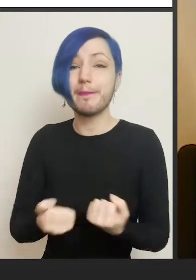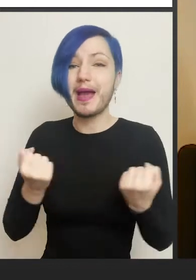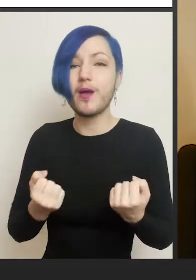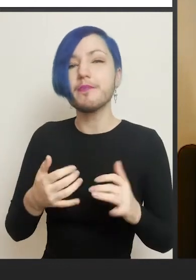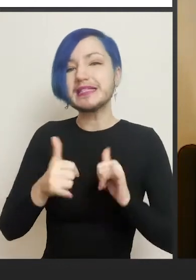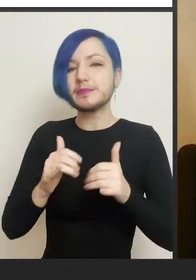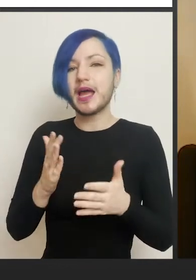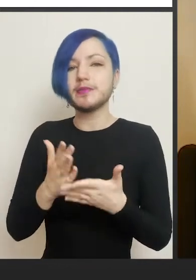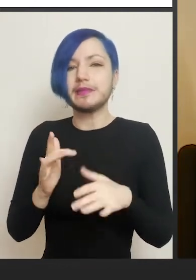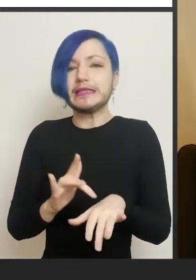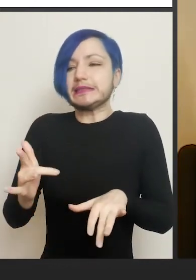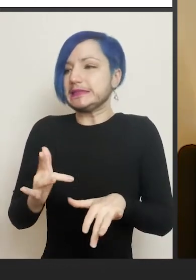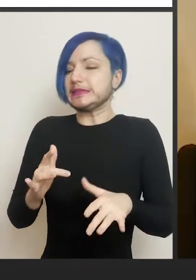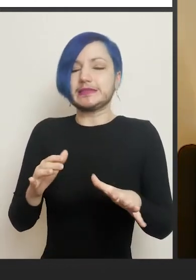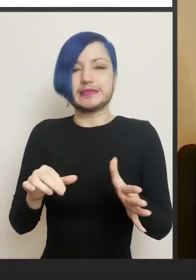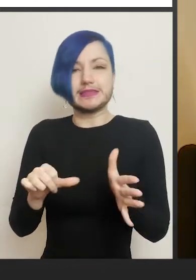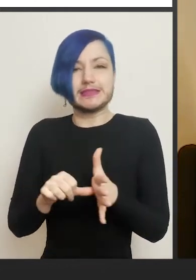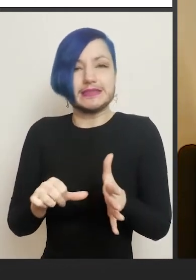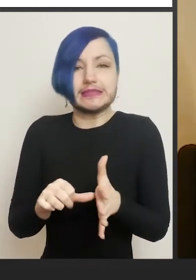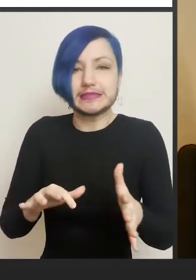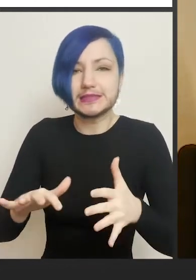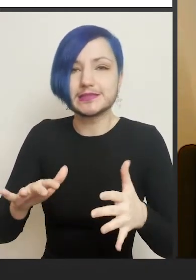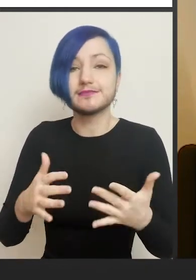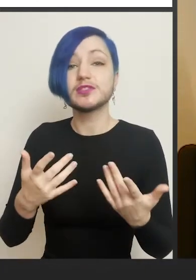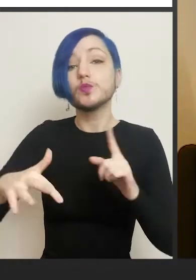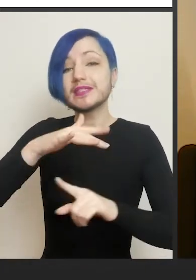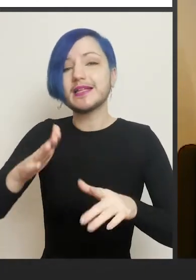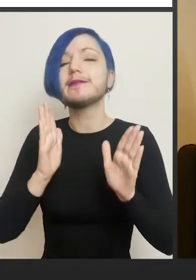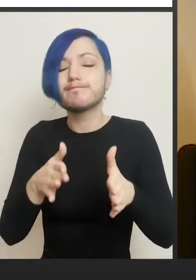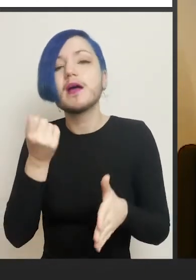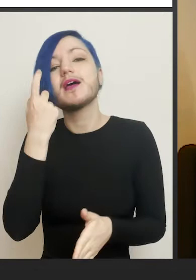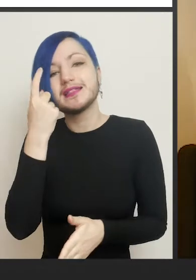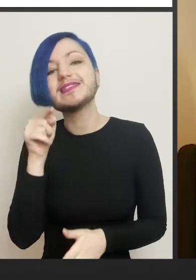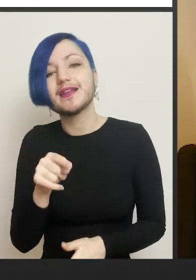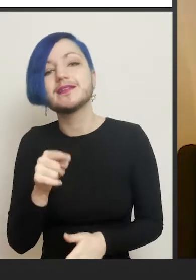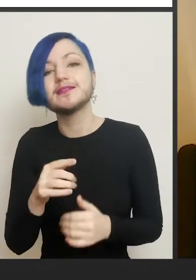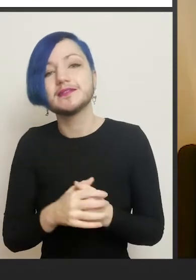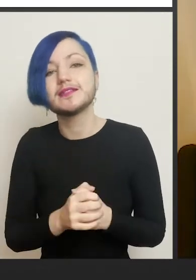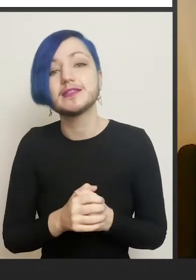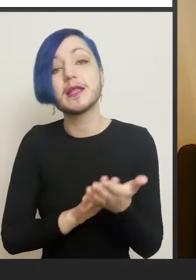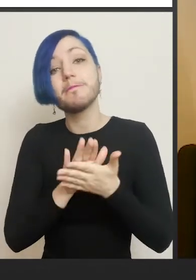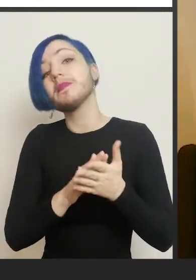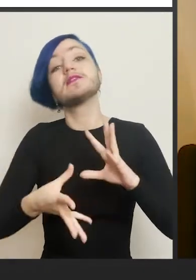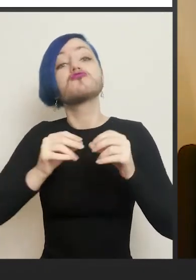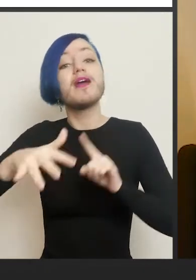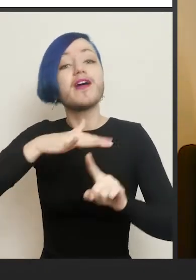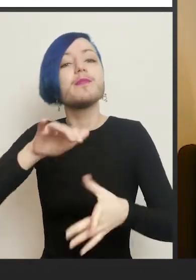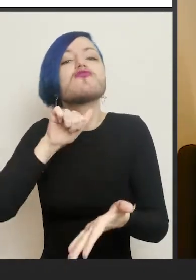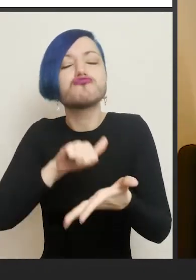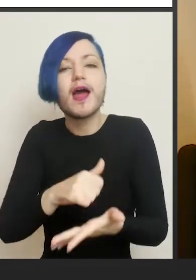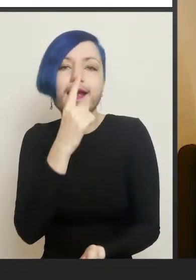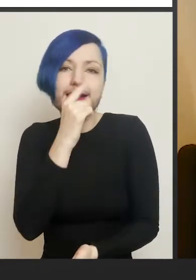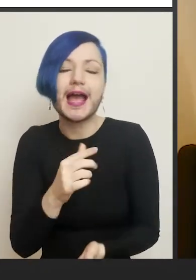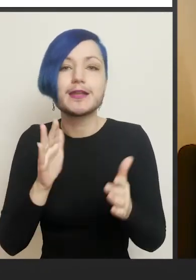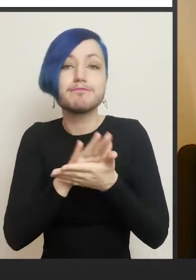be very spiky. So it's really important as a society for us to understand that so that we can create the right